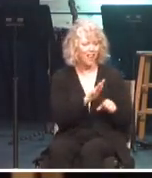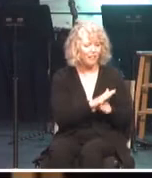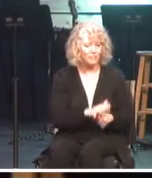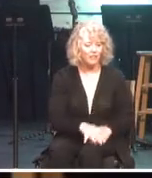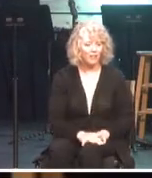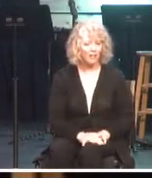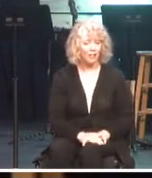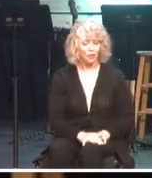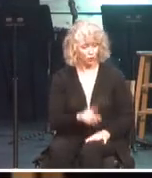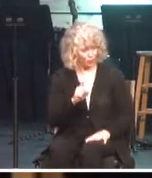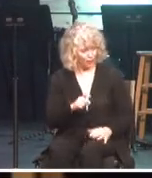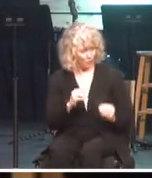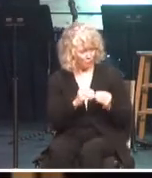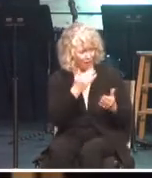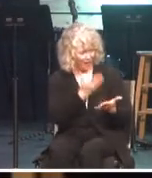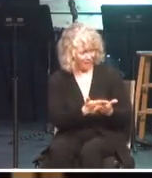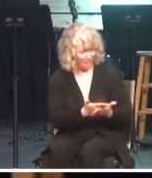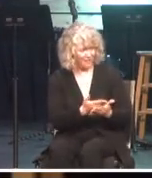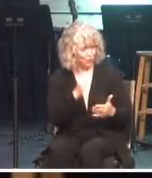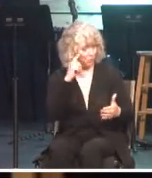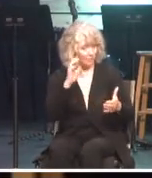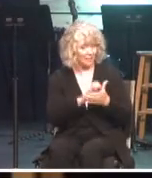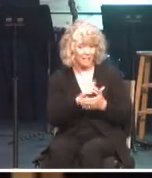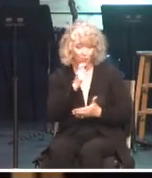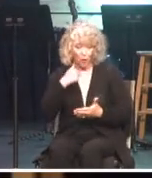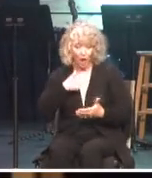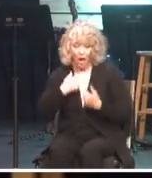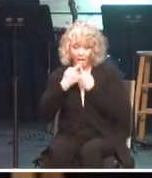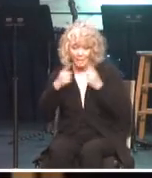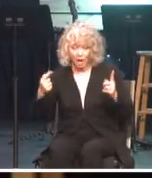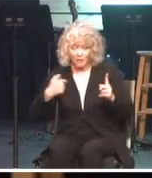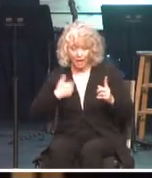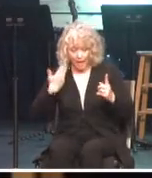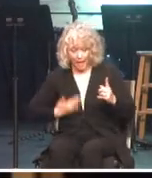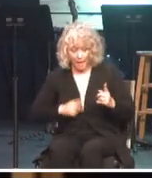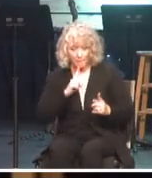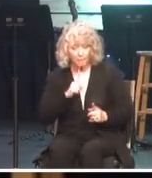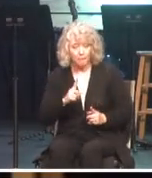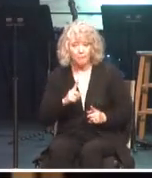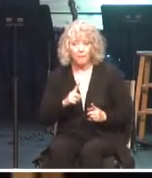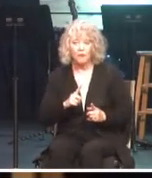As if you need more evidence to believe I am who I claim to be. Look at verse 30.